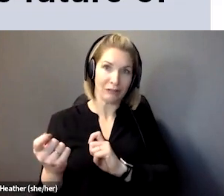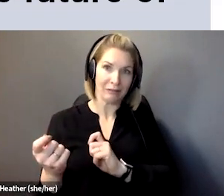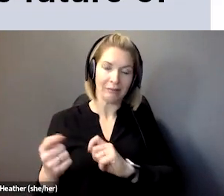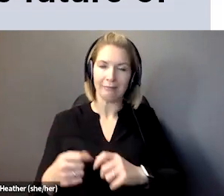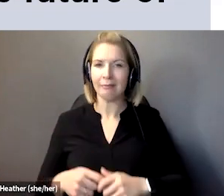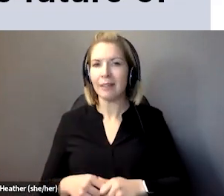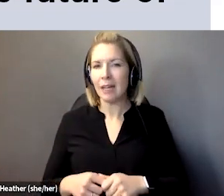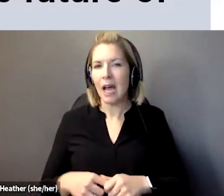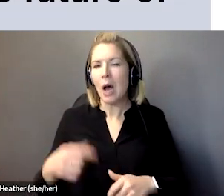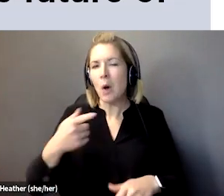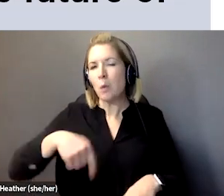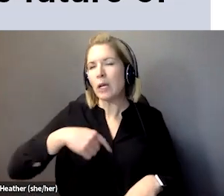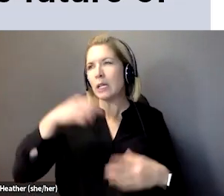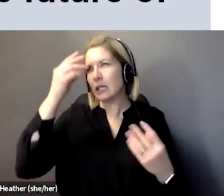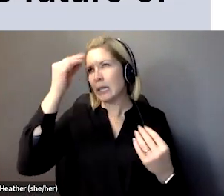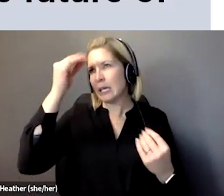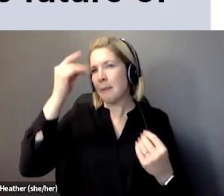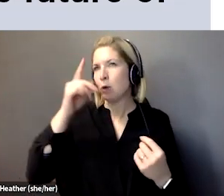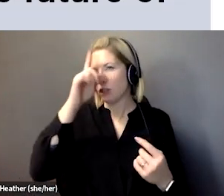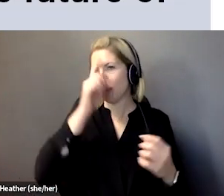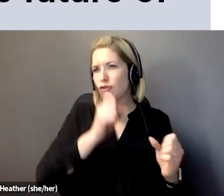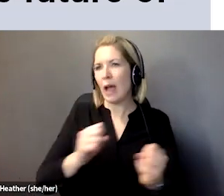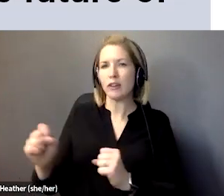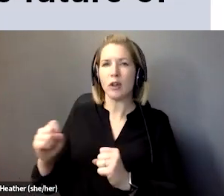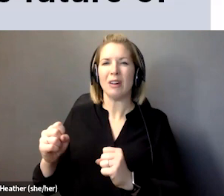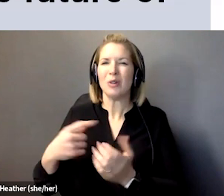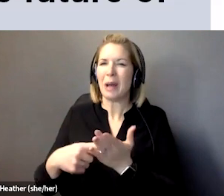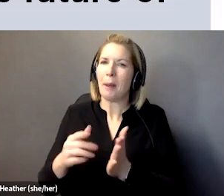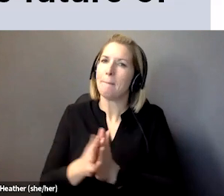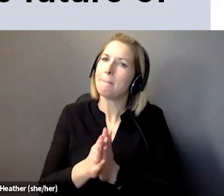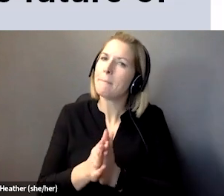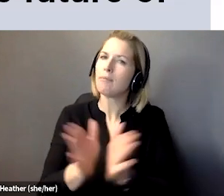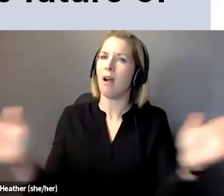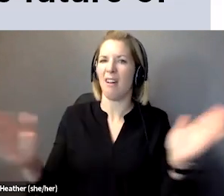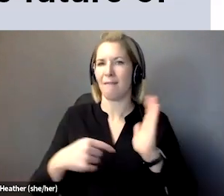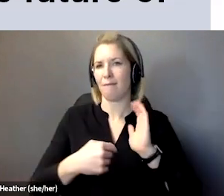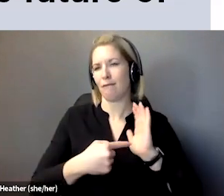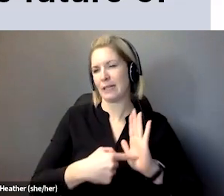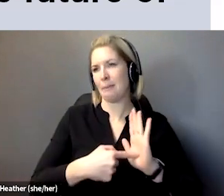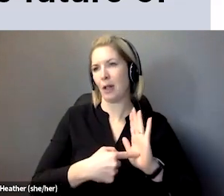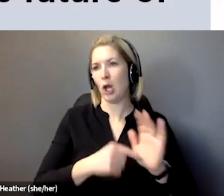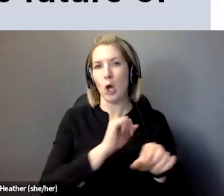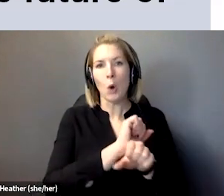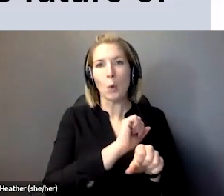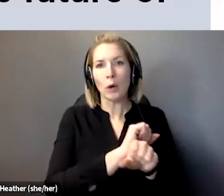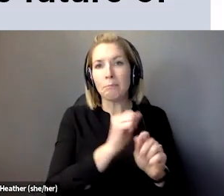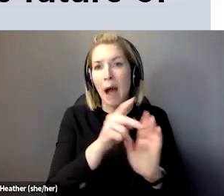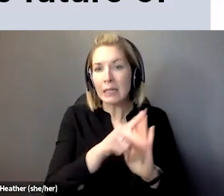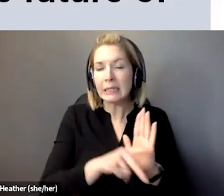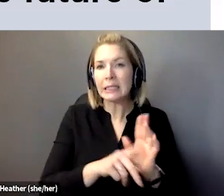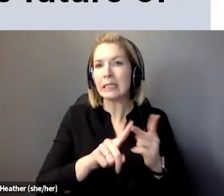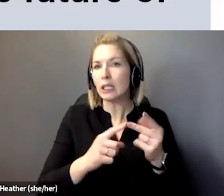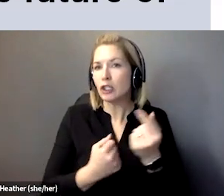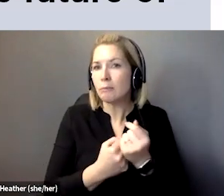strategies, I'm talking about them from like more of a broader perspective. So I'm thinking about workplace supports, labor market policies, as well as